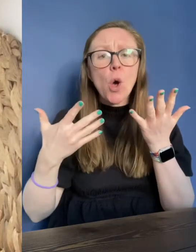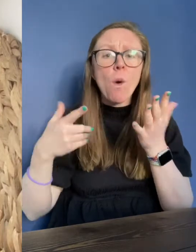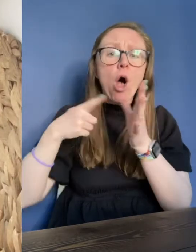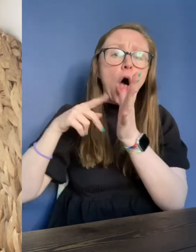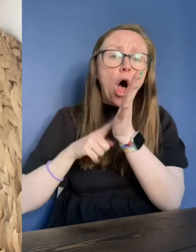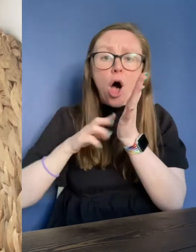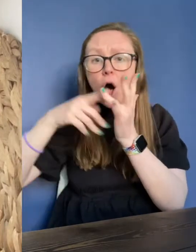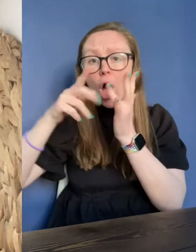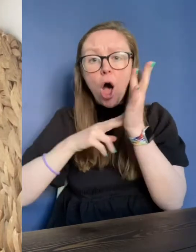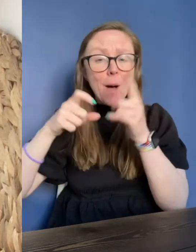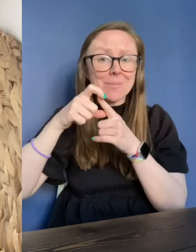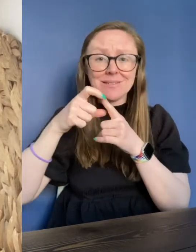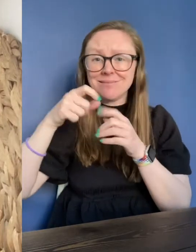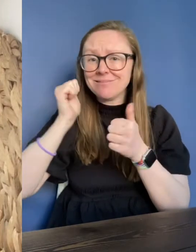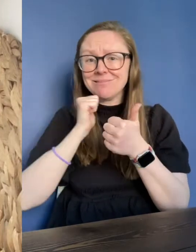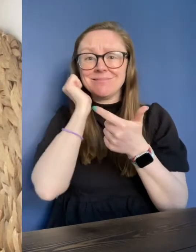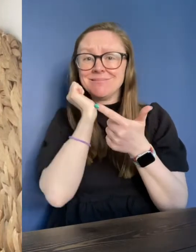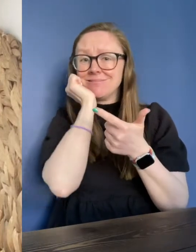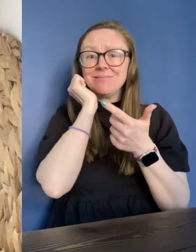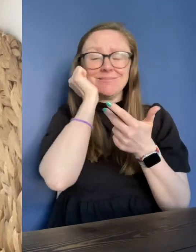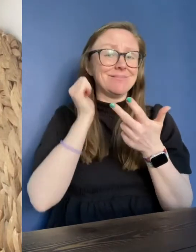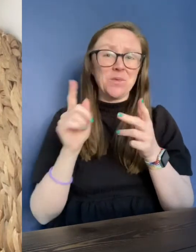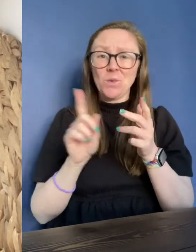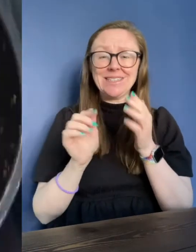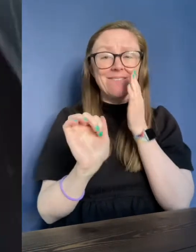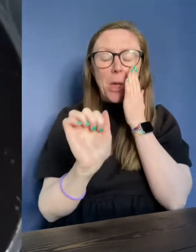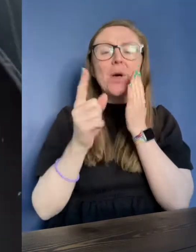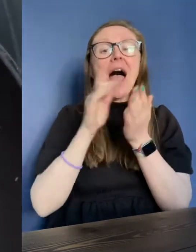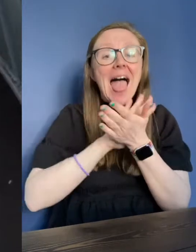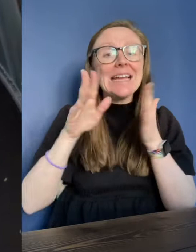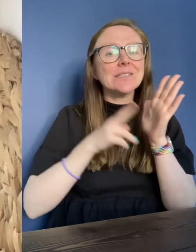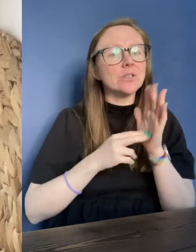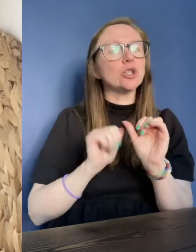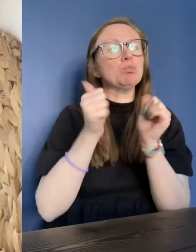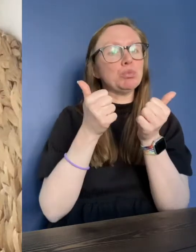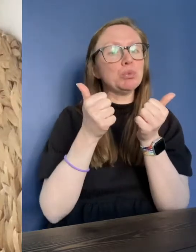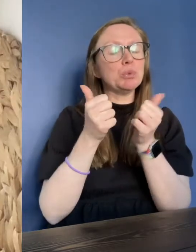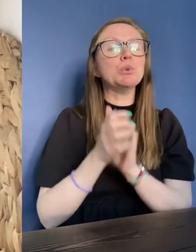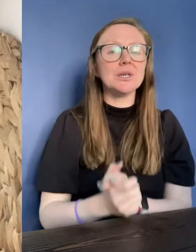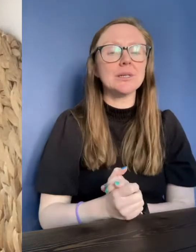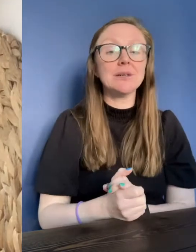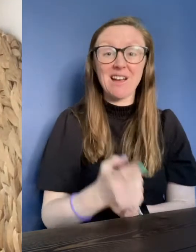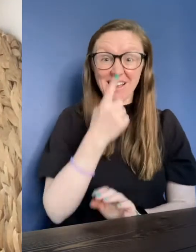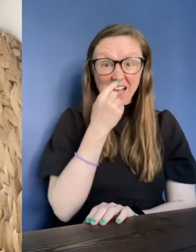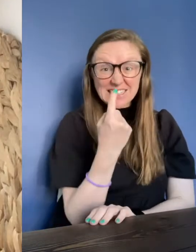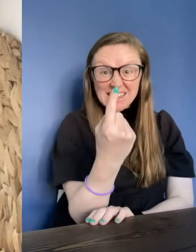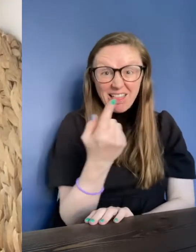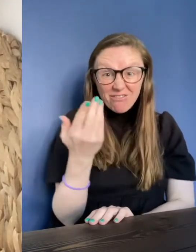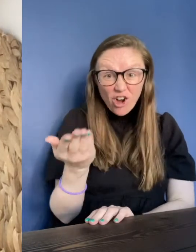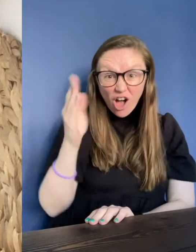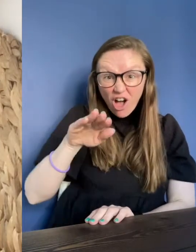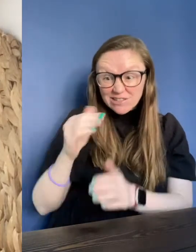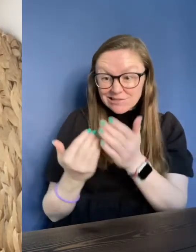almonds, but hazels are a nice option as they can be grown in your garden, can